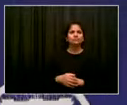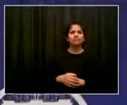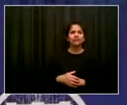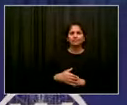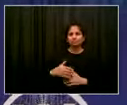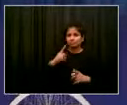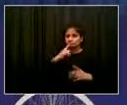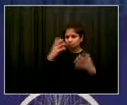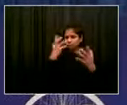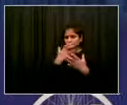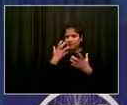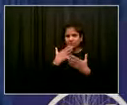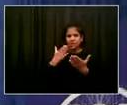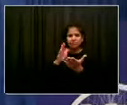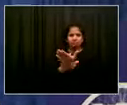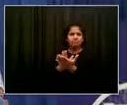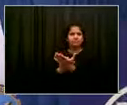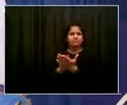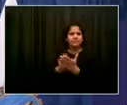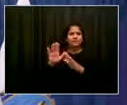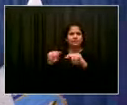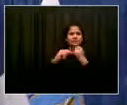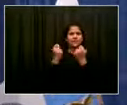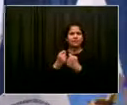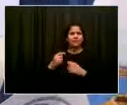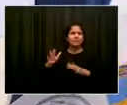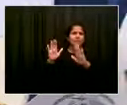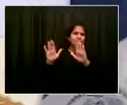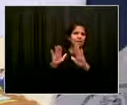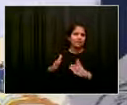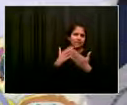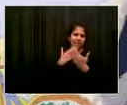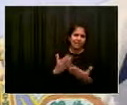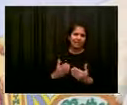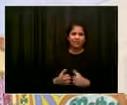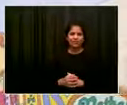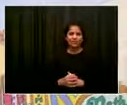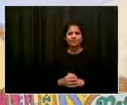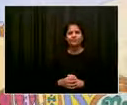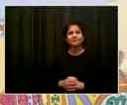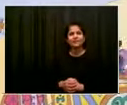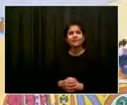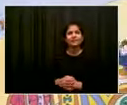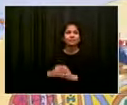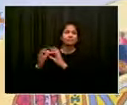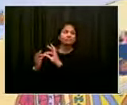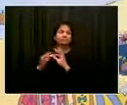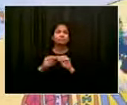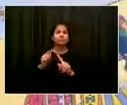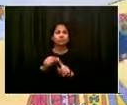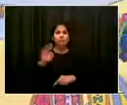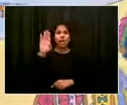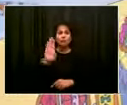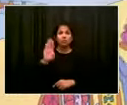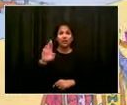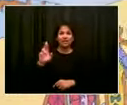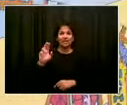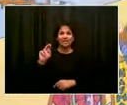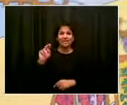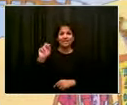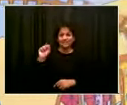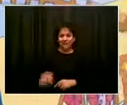And I want to just draw this back to what we've seen in Brooklyn, to the commanders of Brooklyn South, Brooklyn North, congratulations. Something really important. By the way,